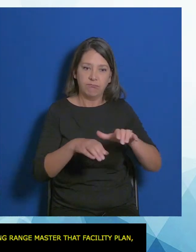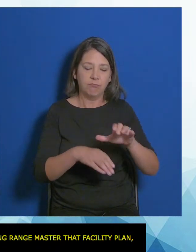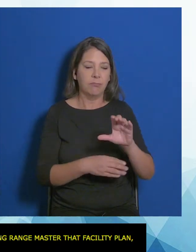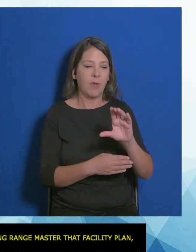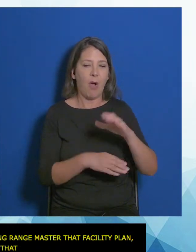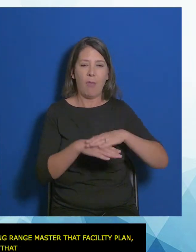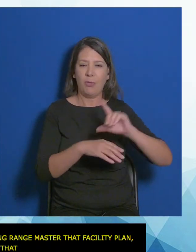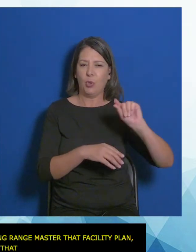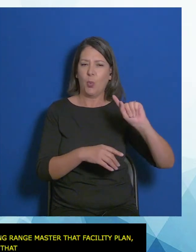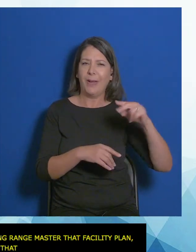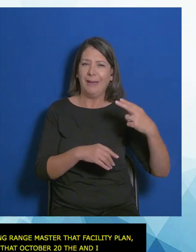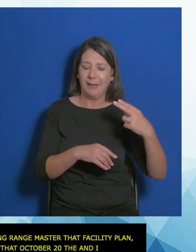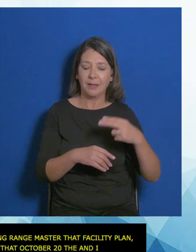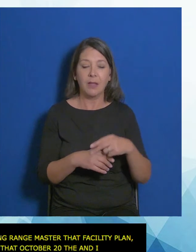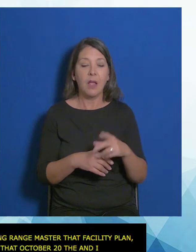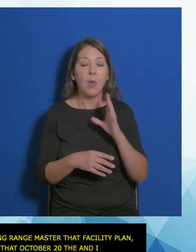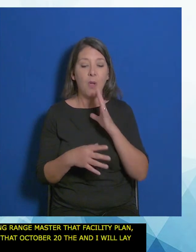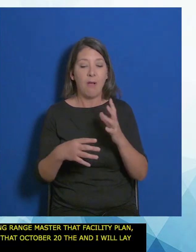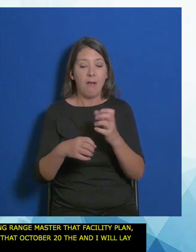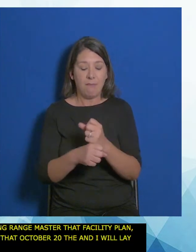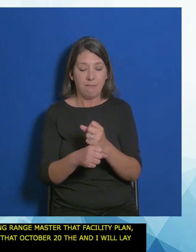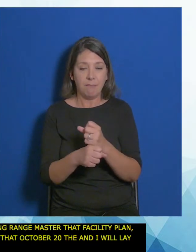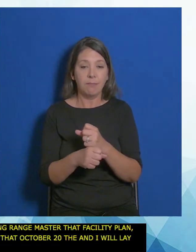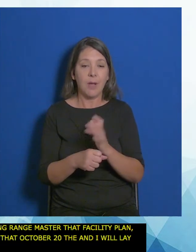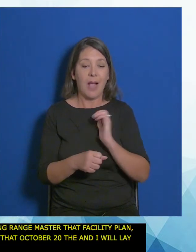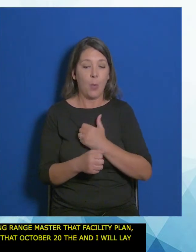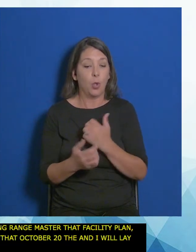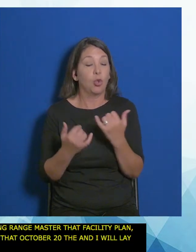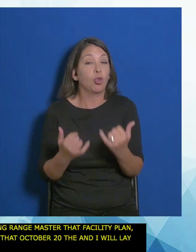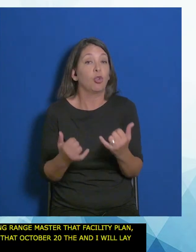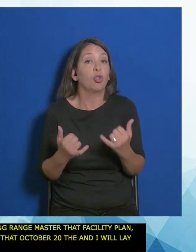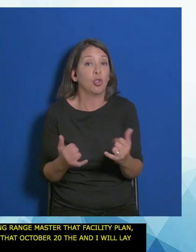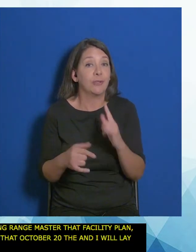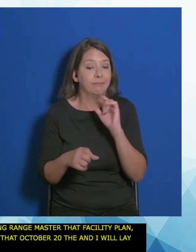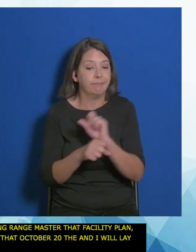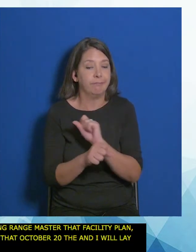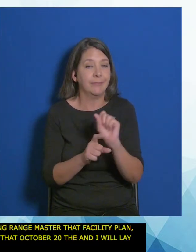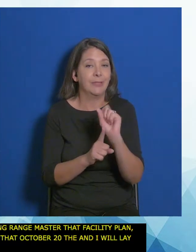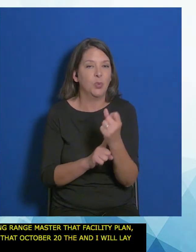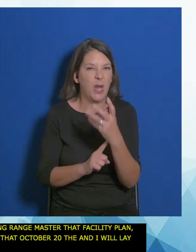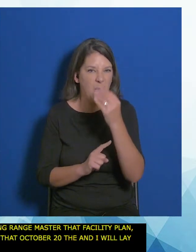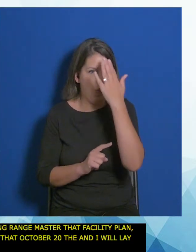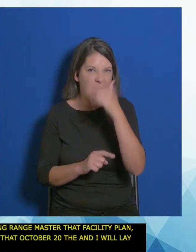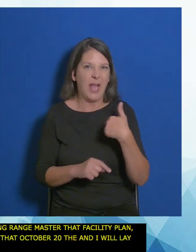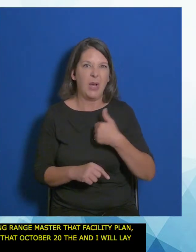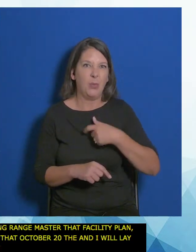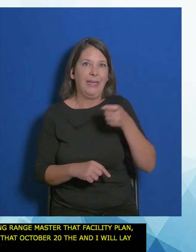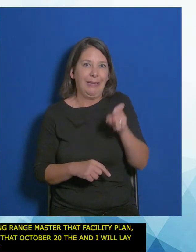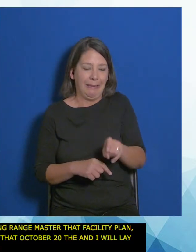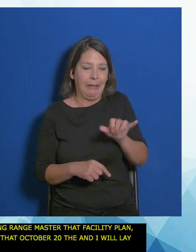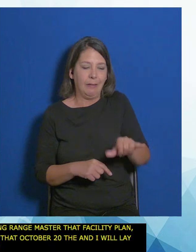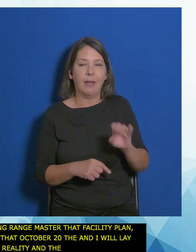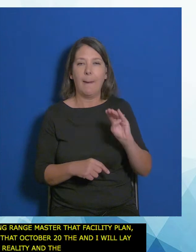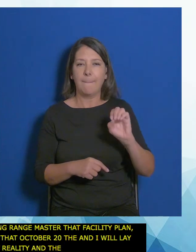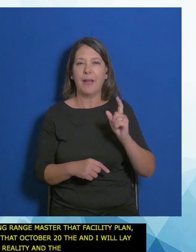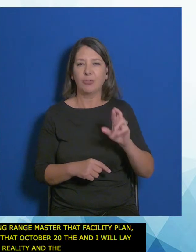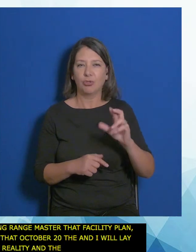by providing a high-level overview of our current reality and why the need for a master facility